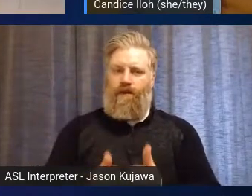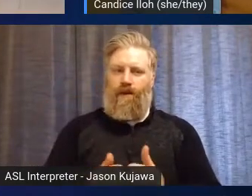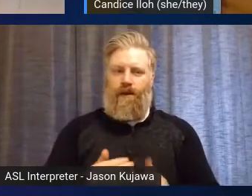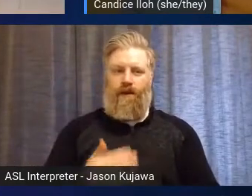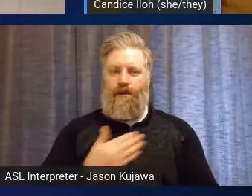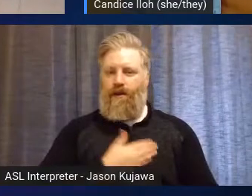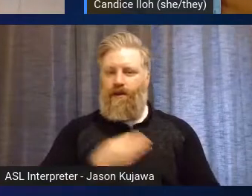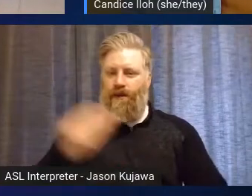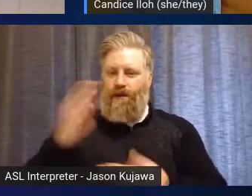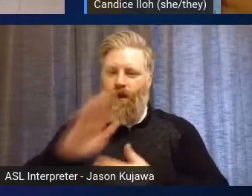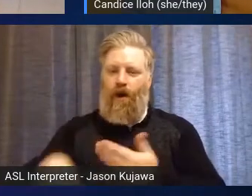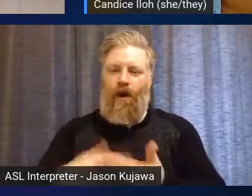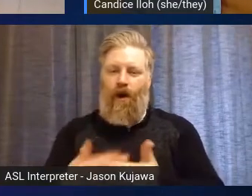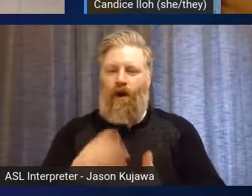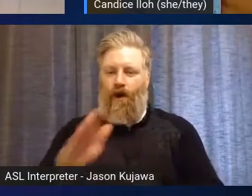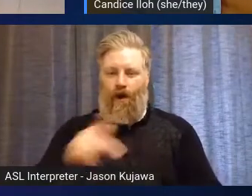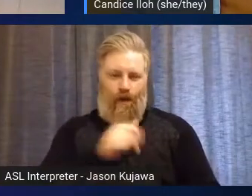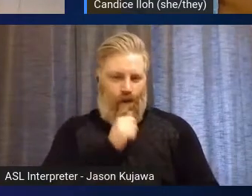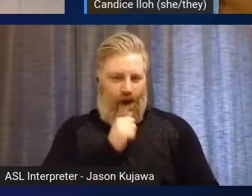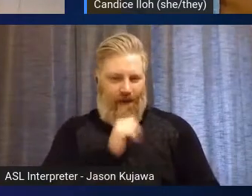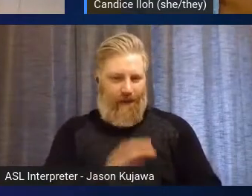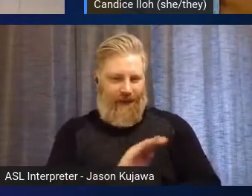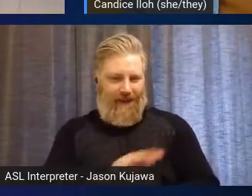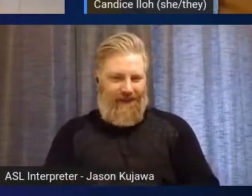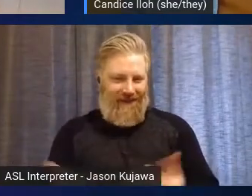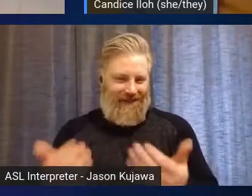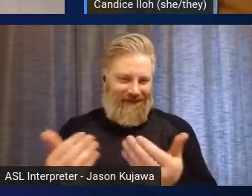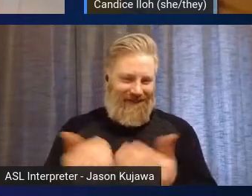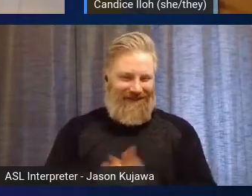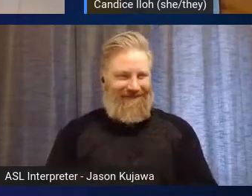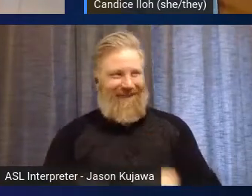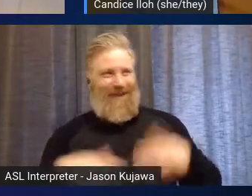business. Wow.